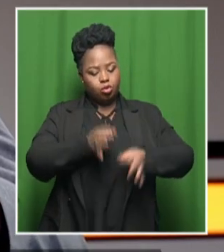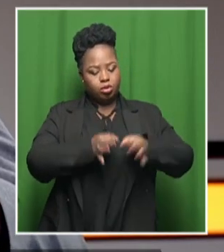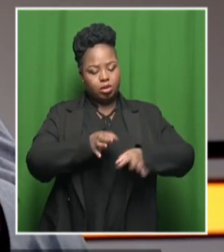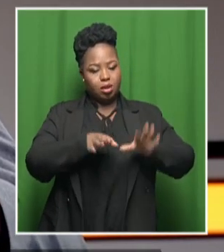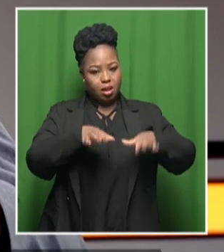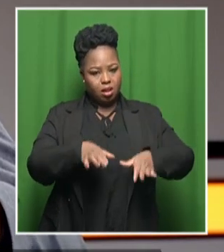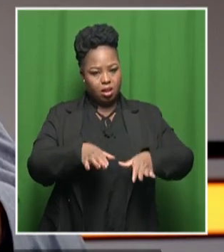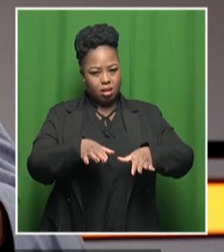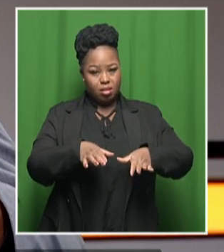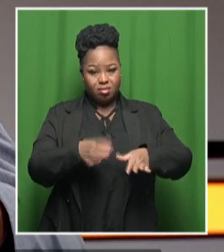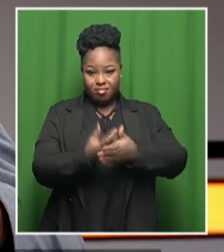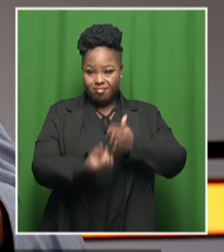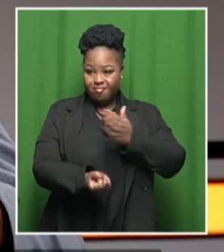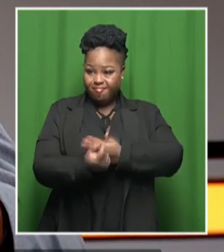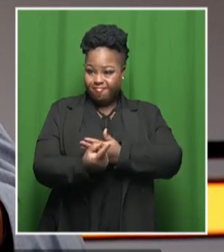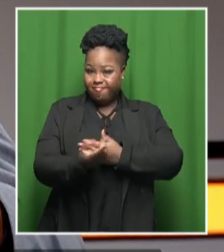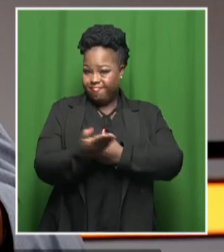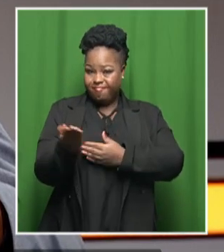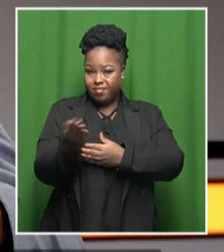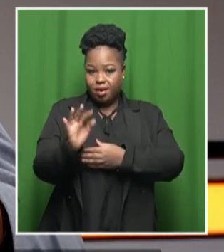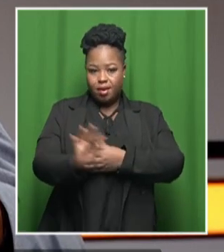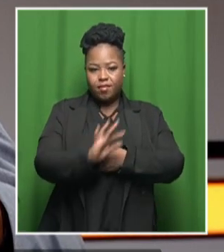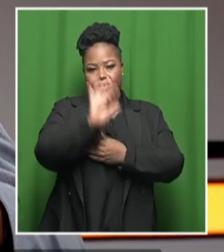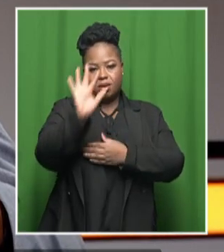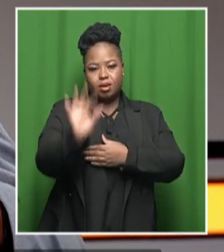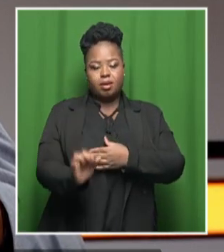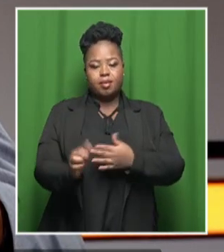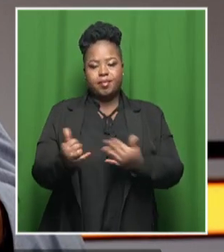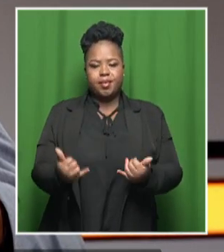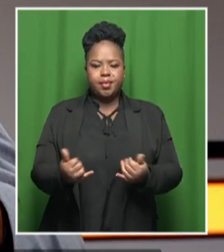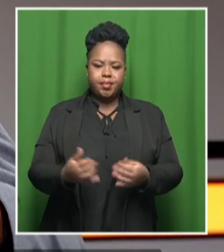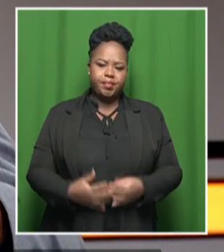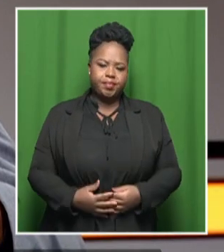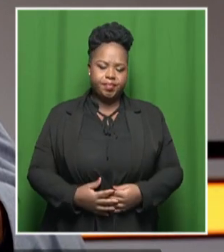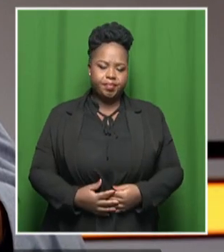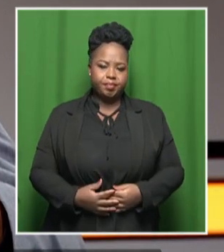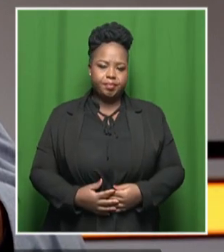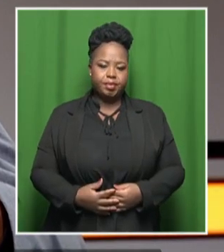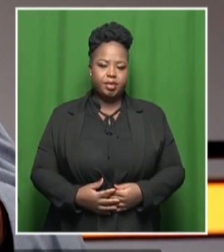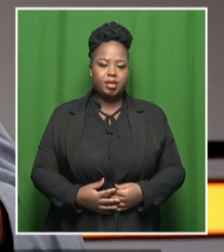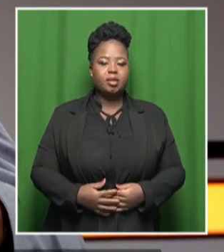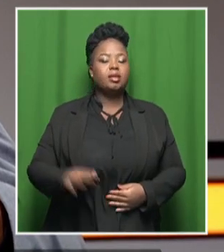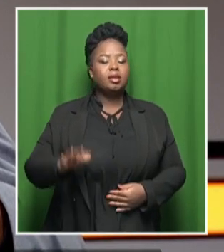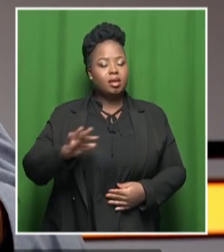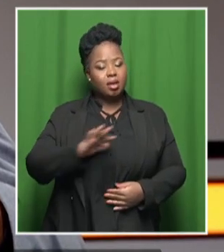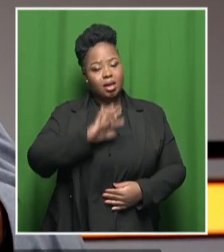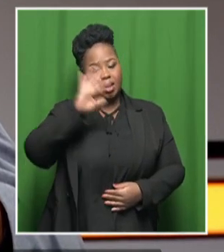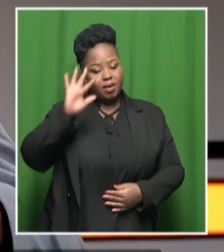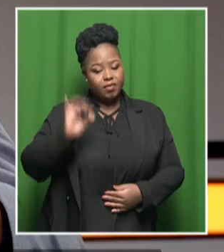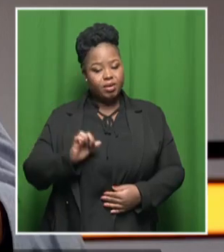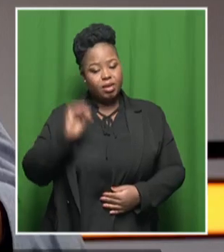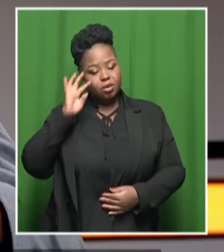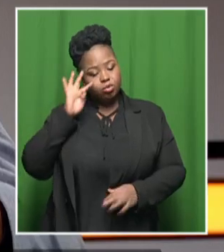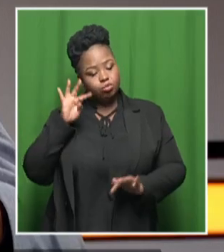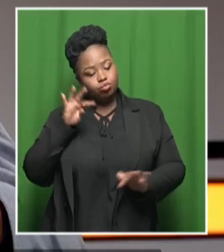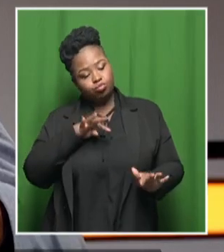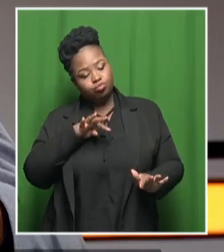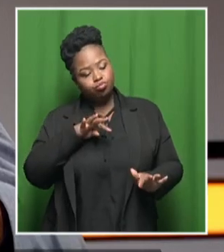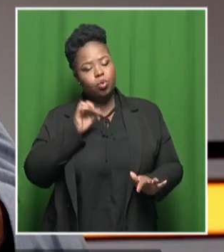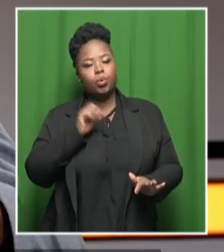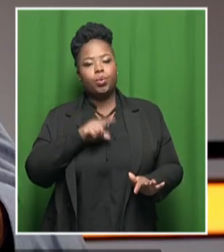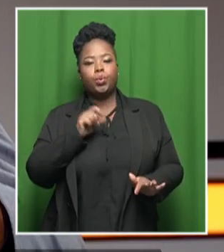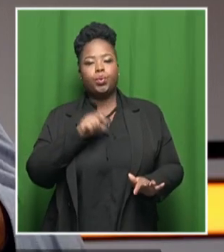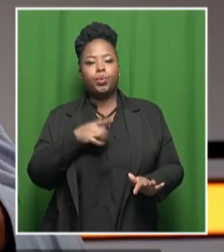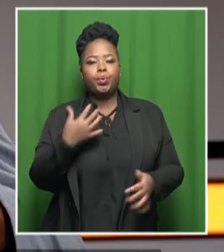play out today in Africa. And Africa is considered as an